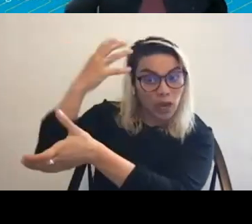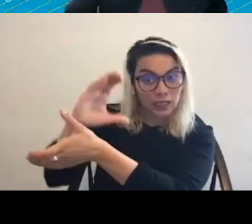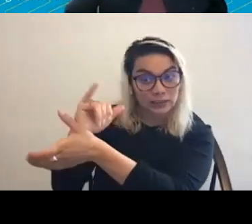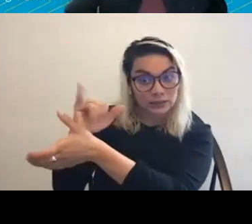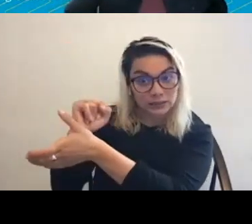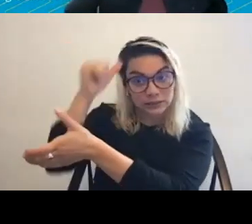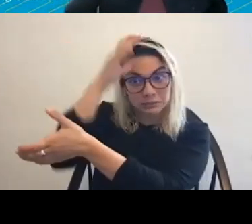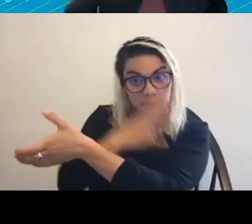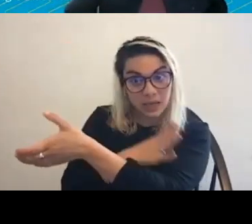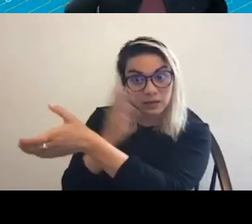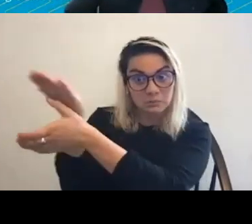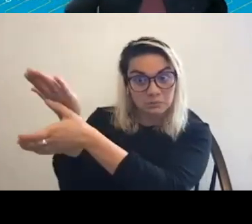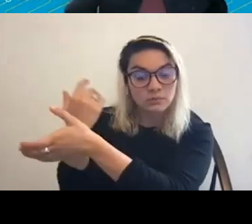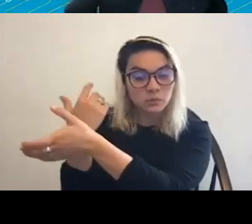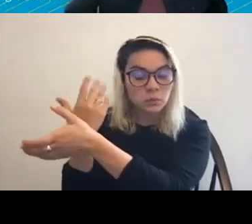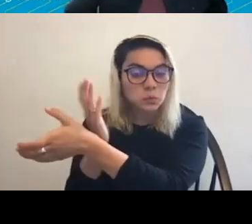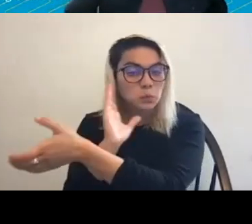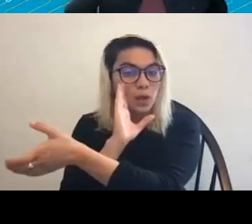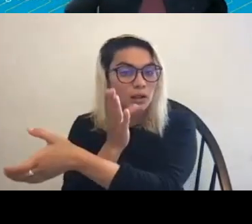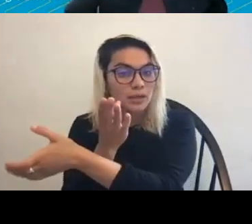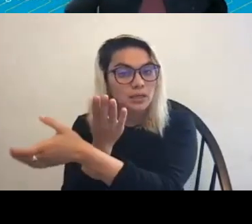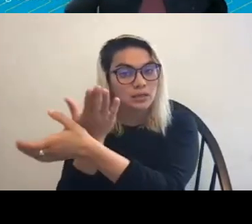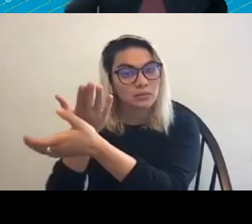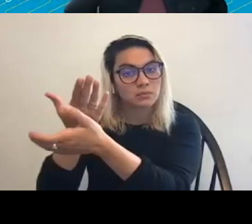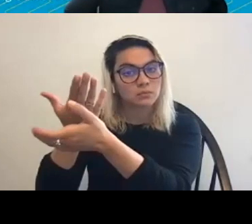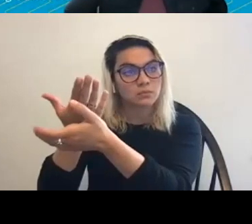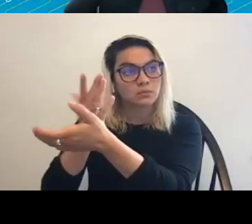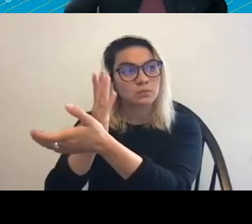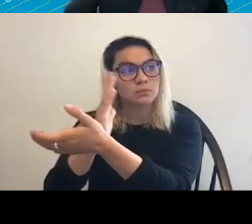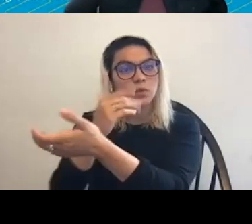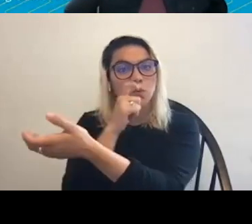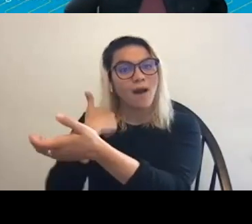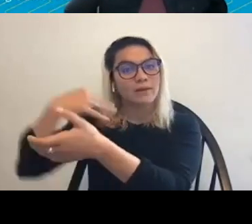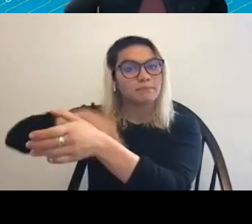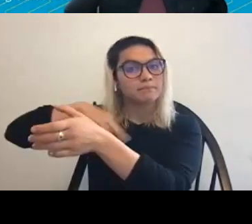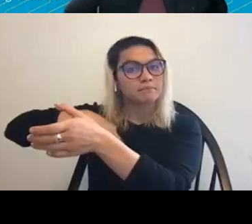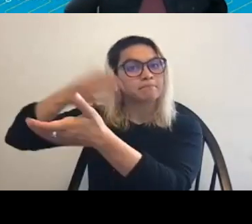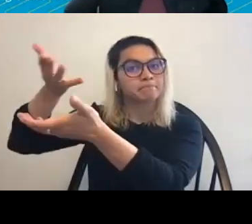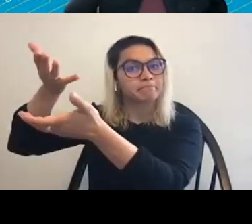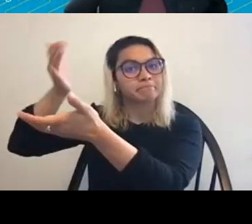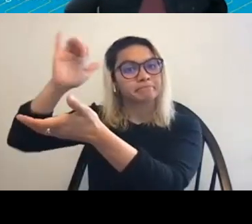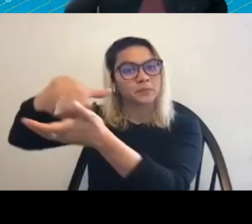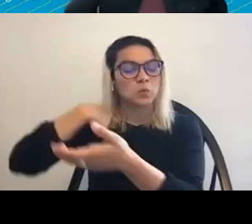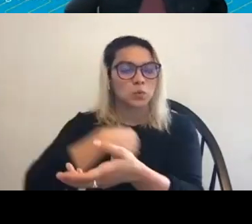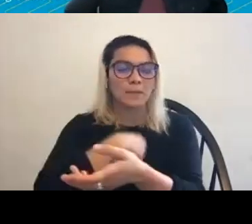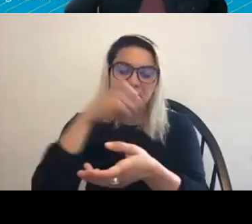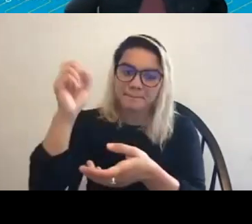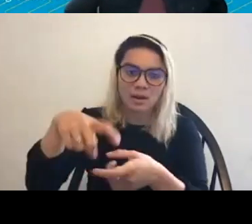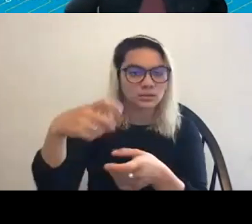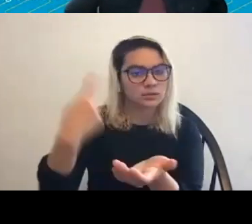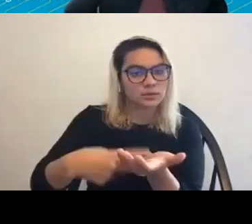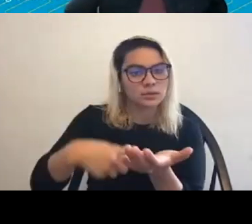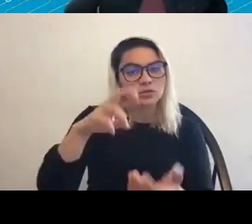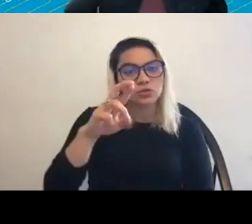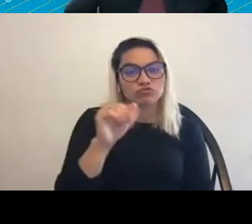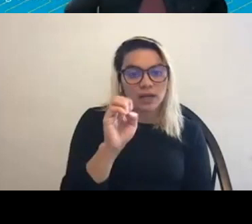the beneficiaries. So we need to name class and race and gender and place, and